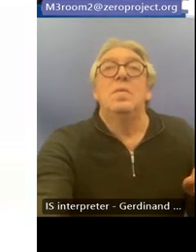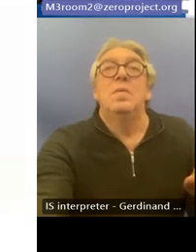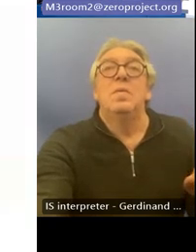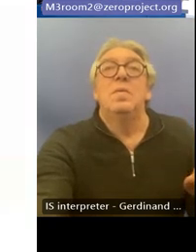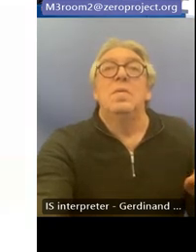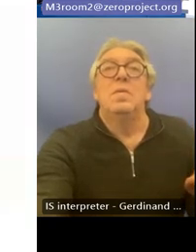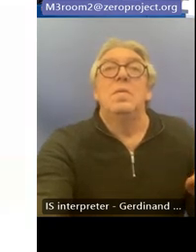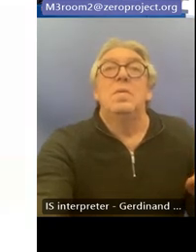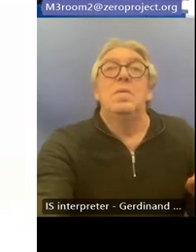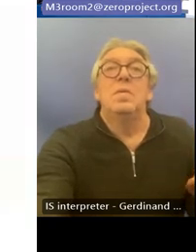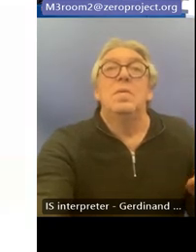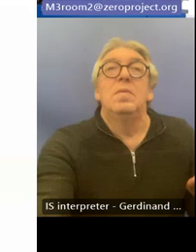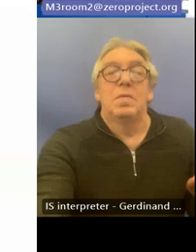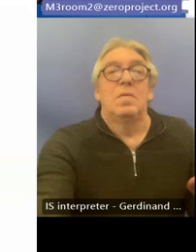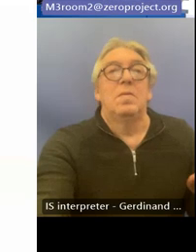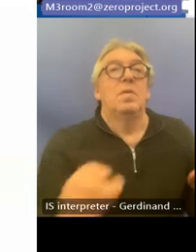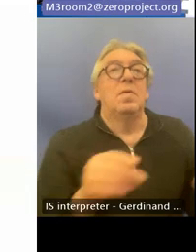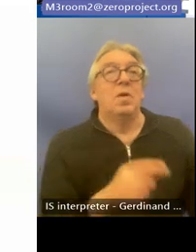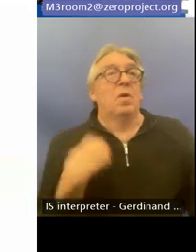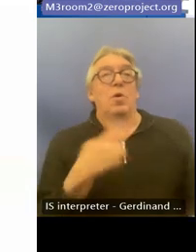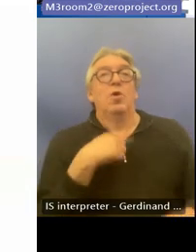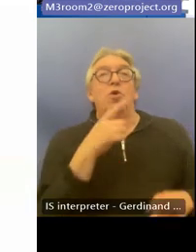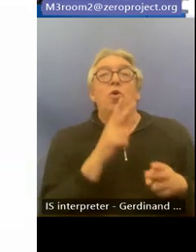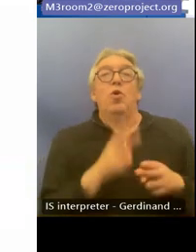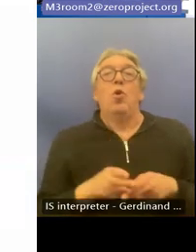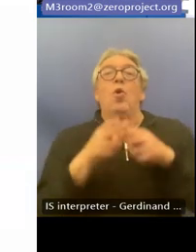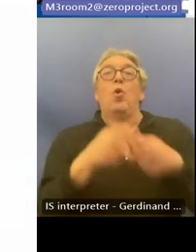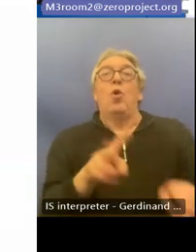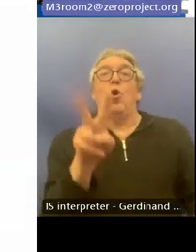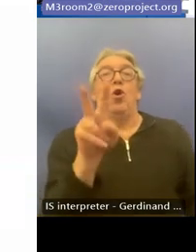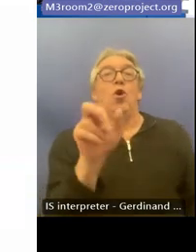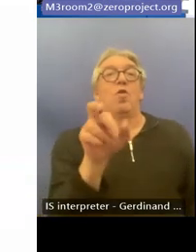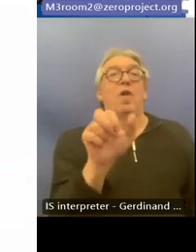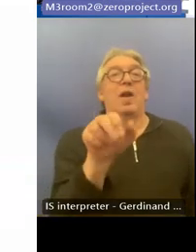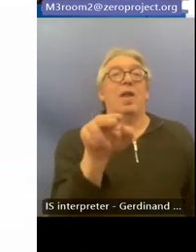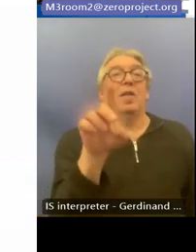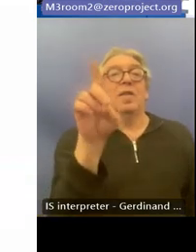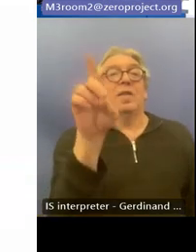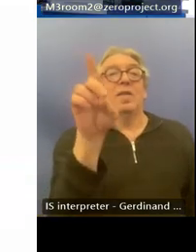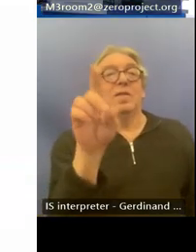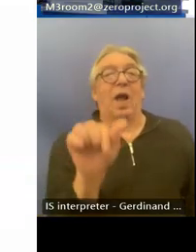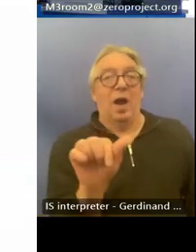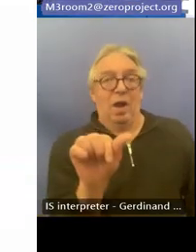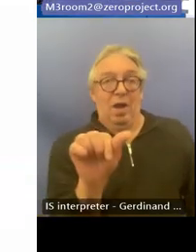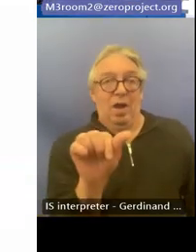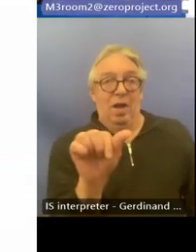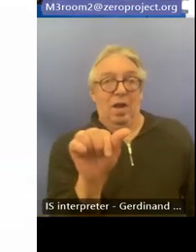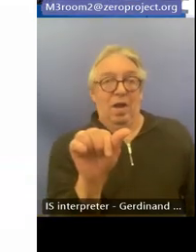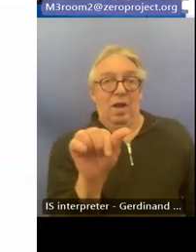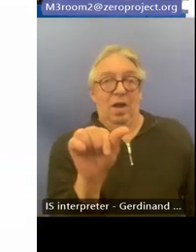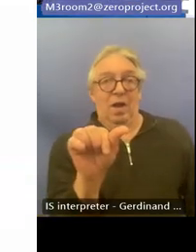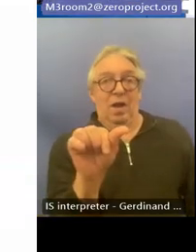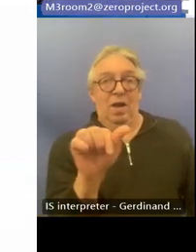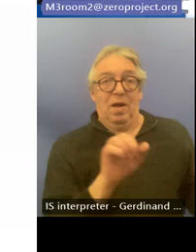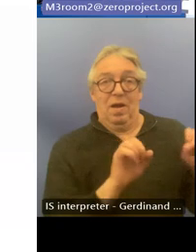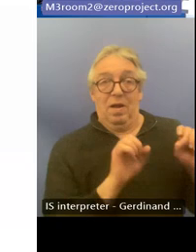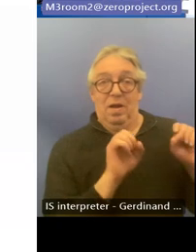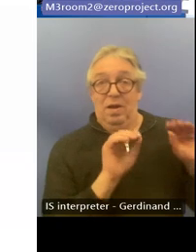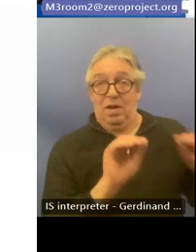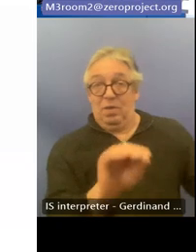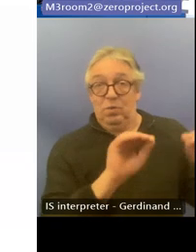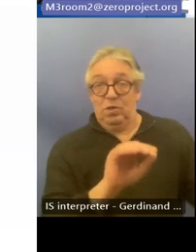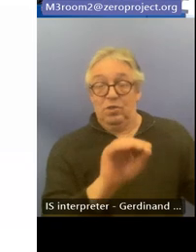it Varanda. Everybody's not the courtyard education. So this education program we